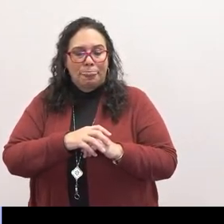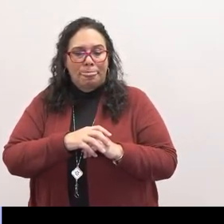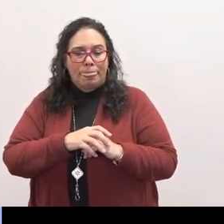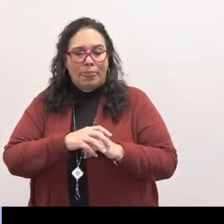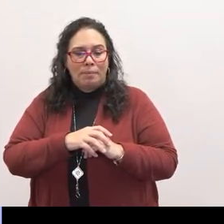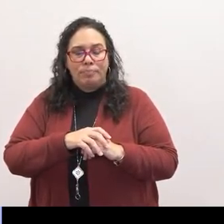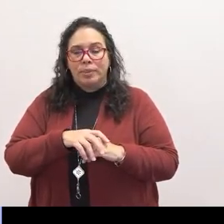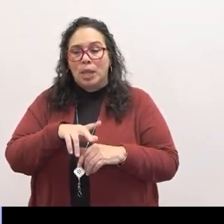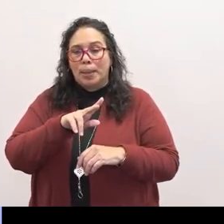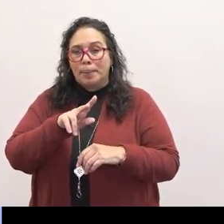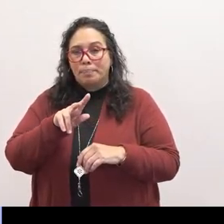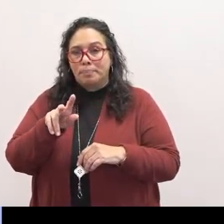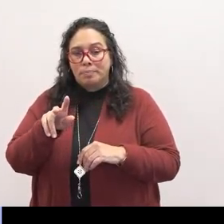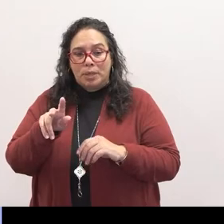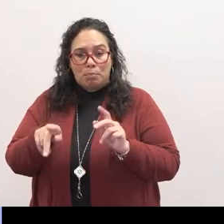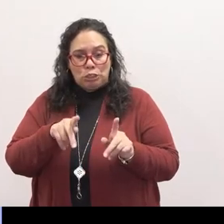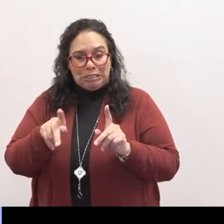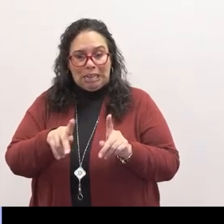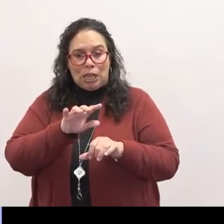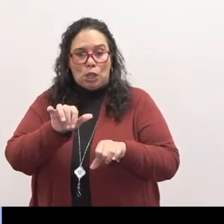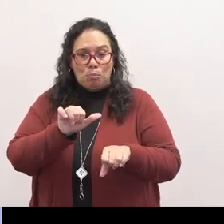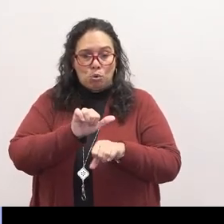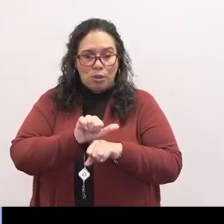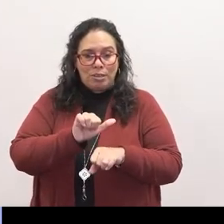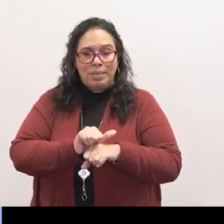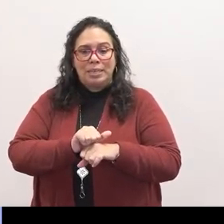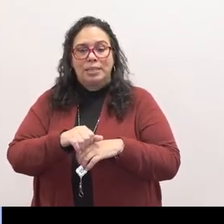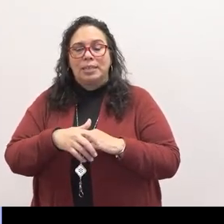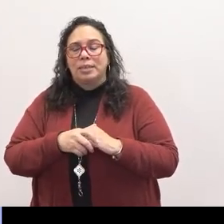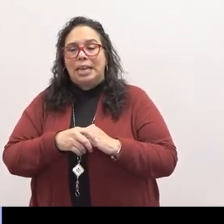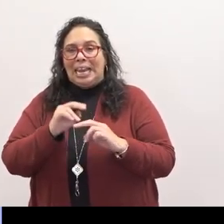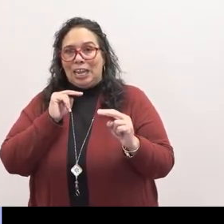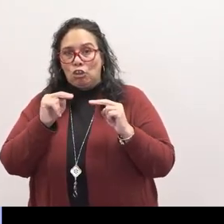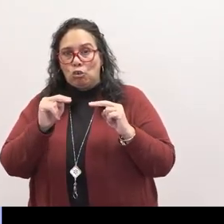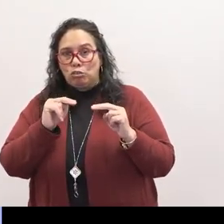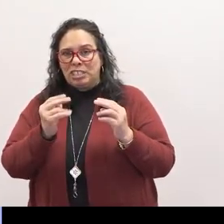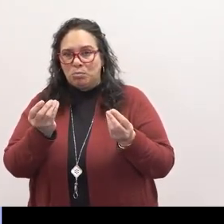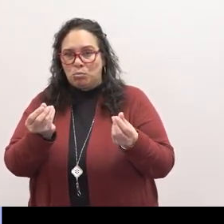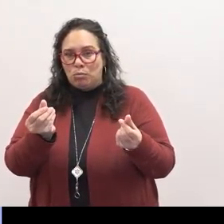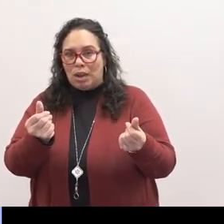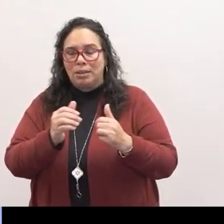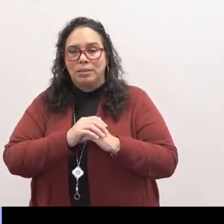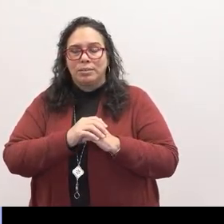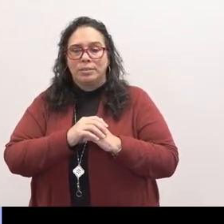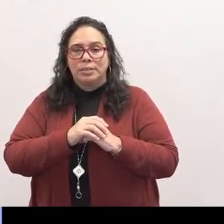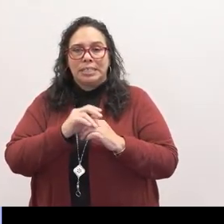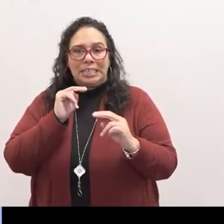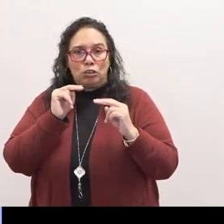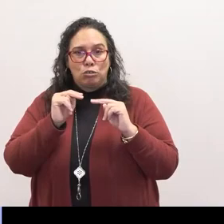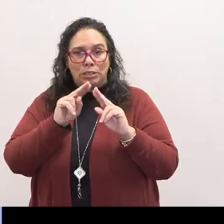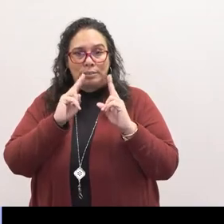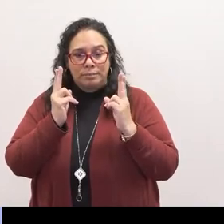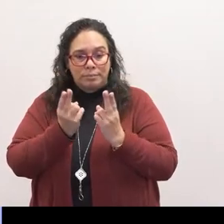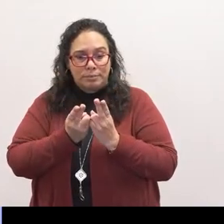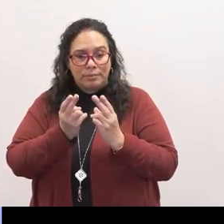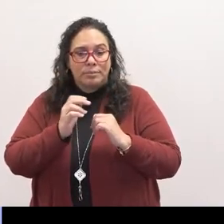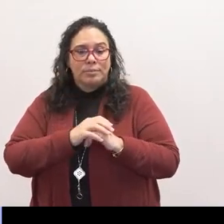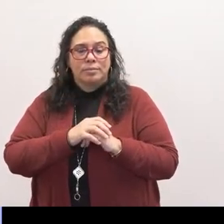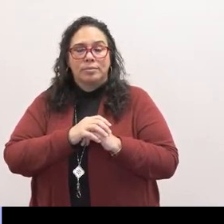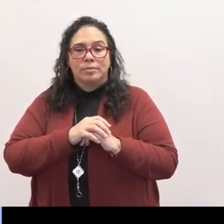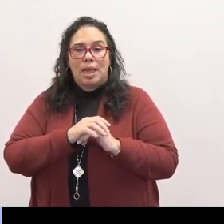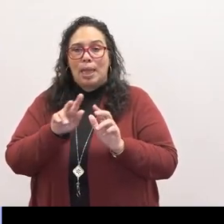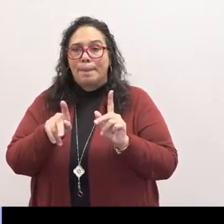Personnel, real estate negotiations, labor negotiations, and public security. One thing to know is that when you